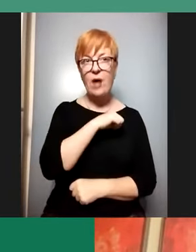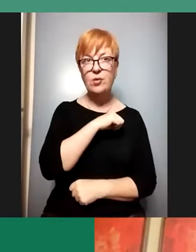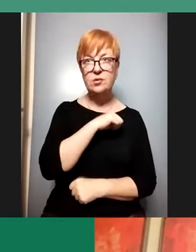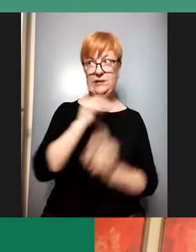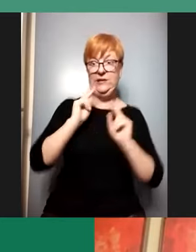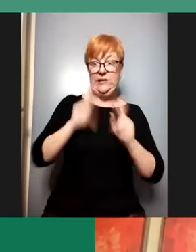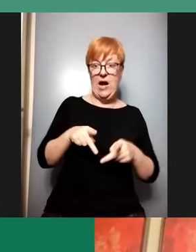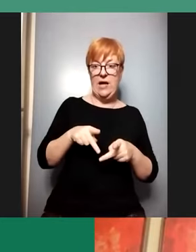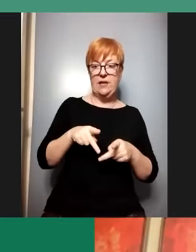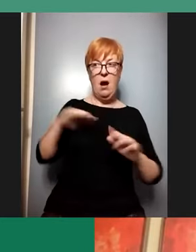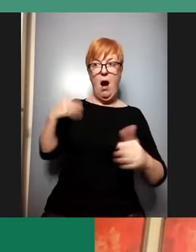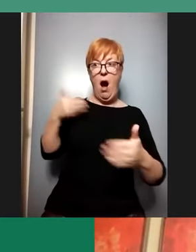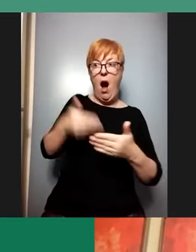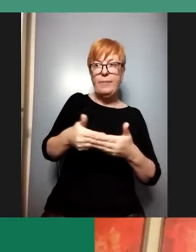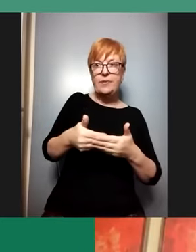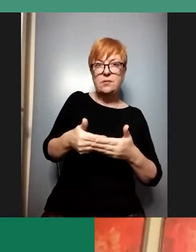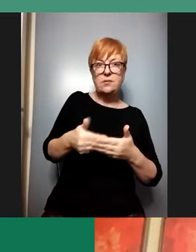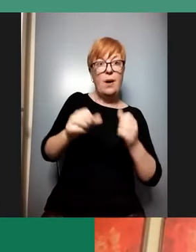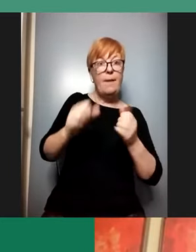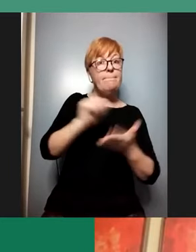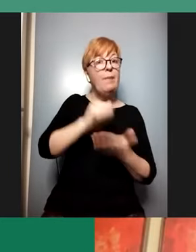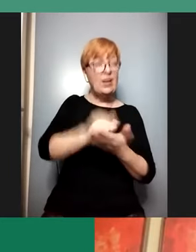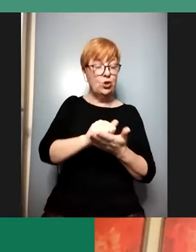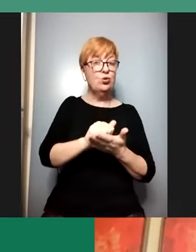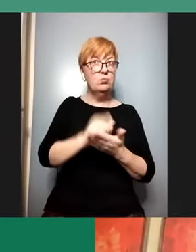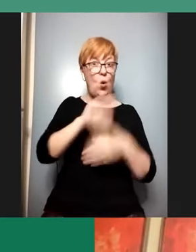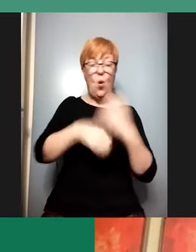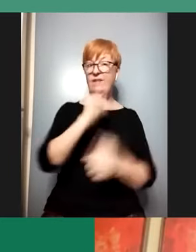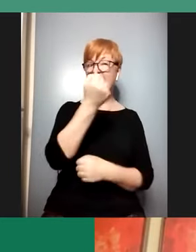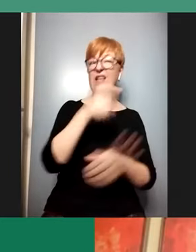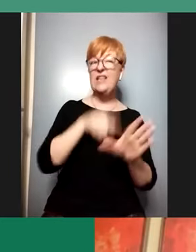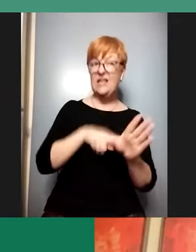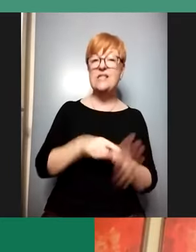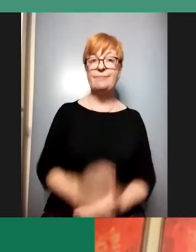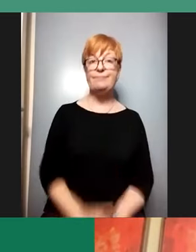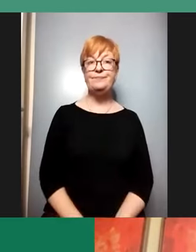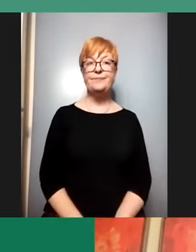long, over 10 years working, you know.